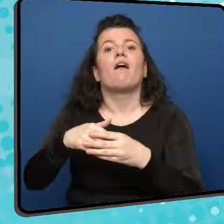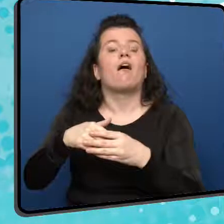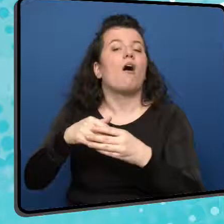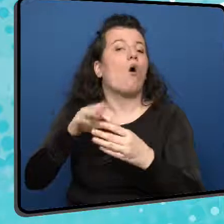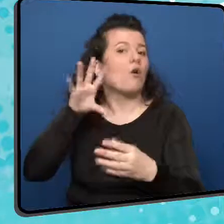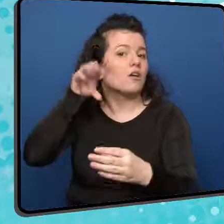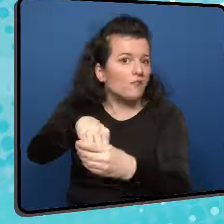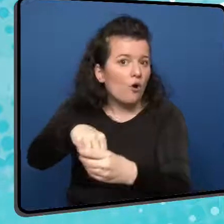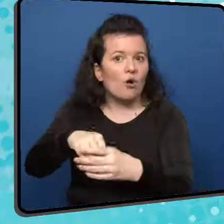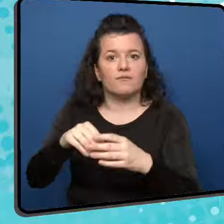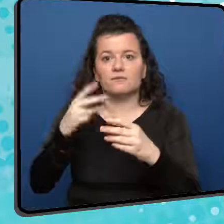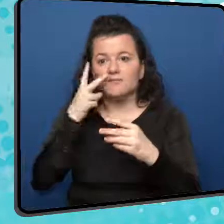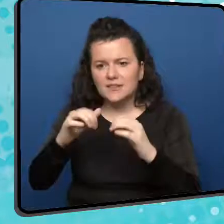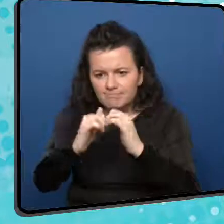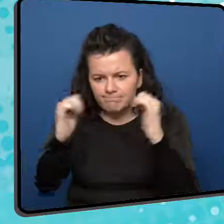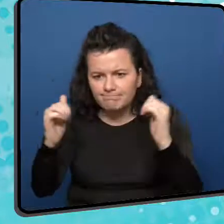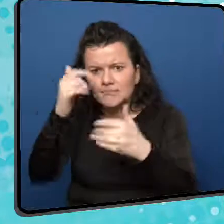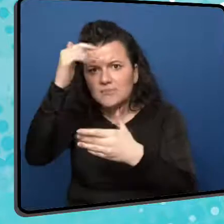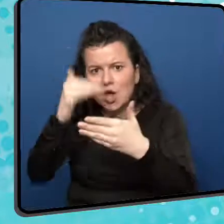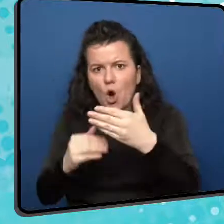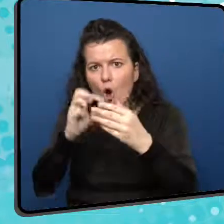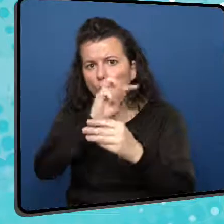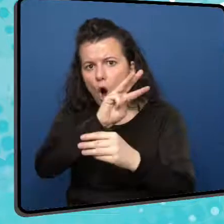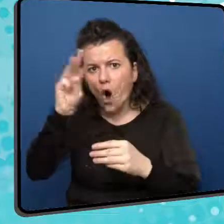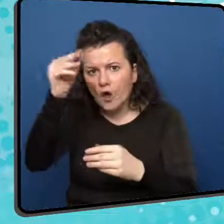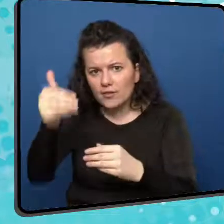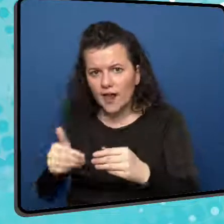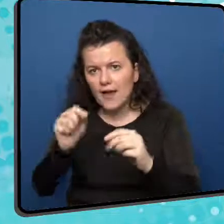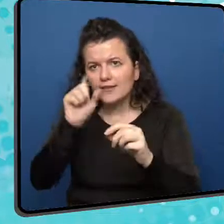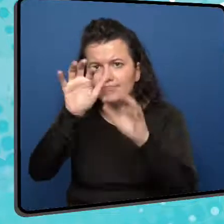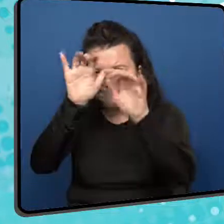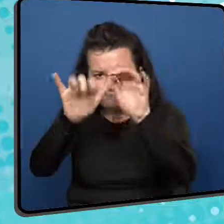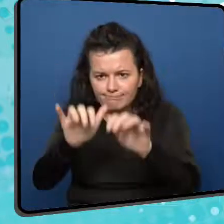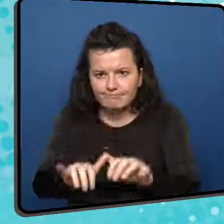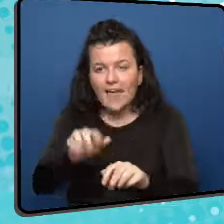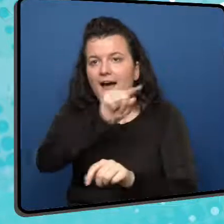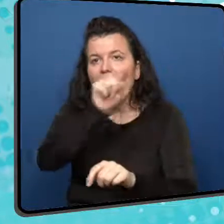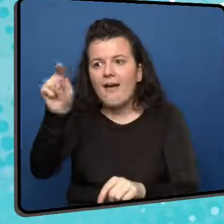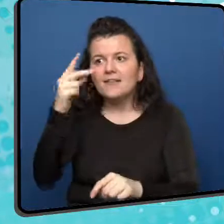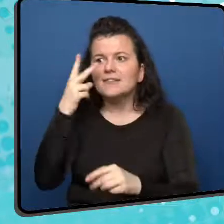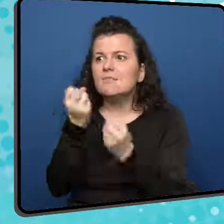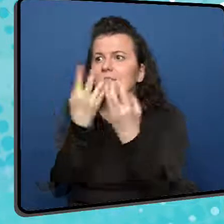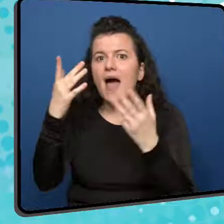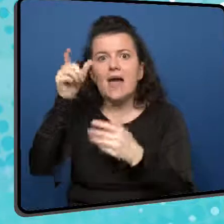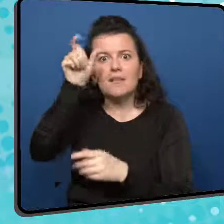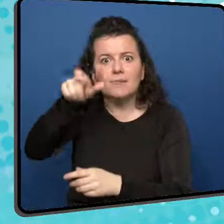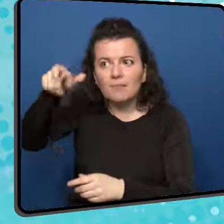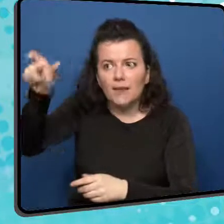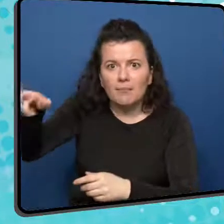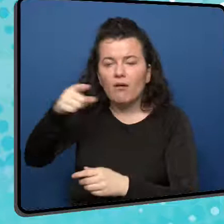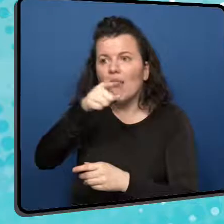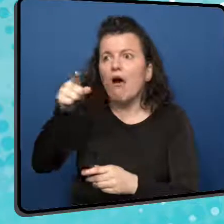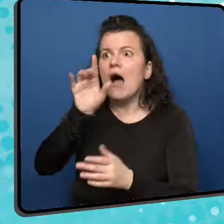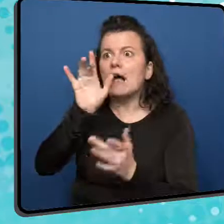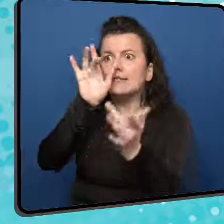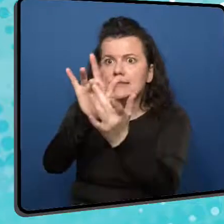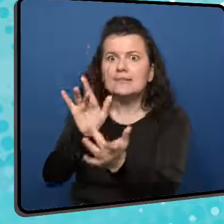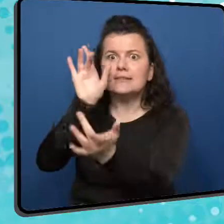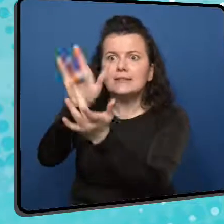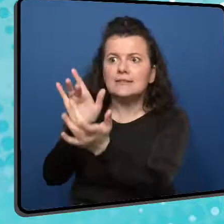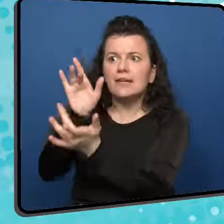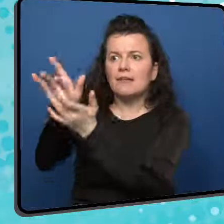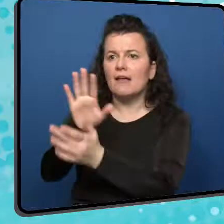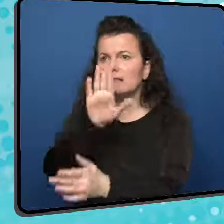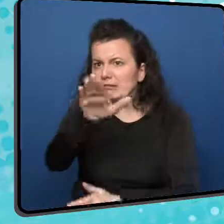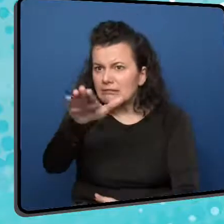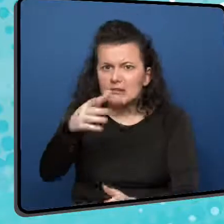are many people over there listed. So grab anyone and start talking to them how you can contribute to